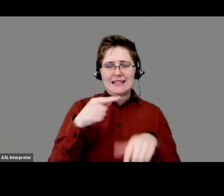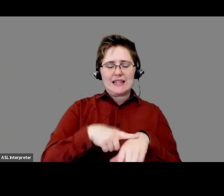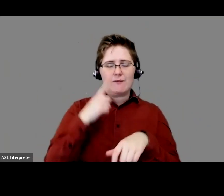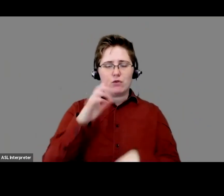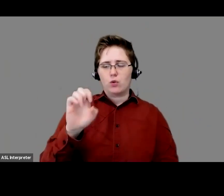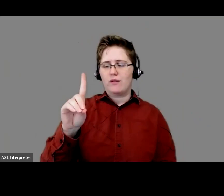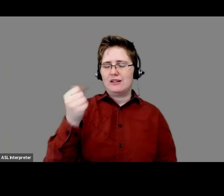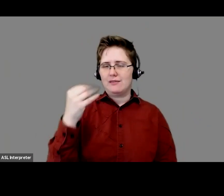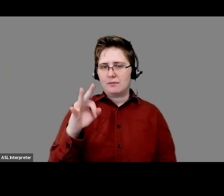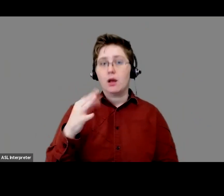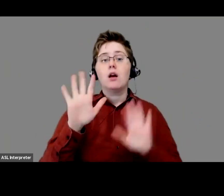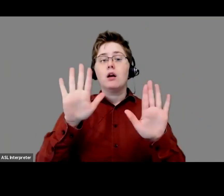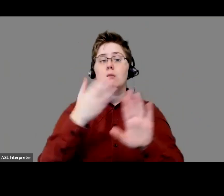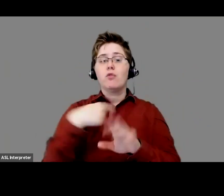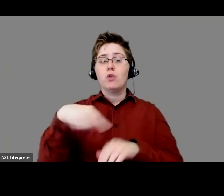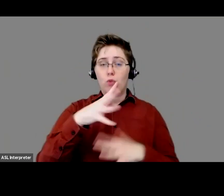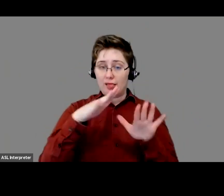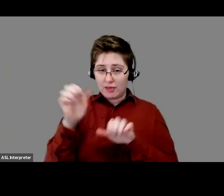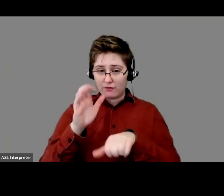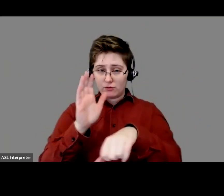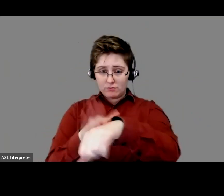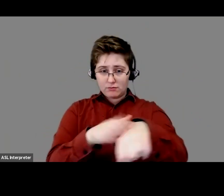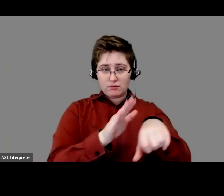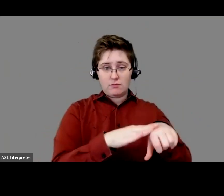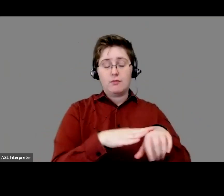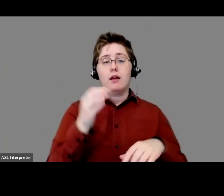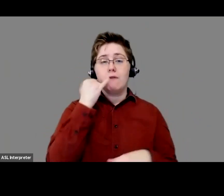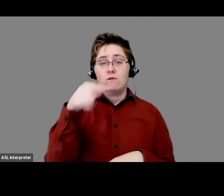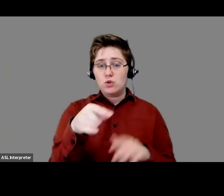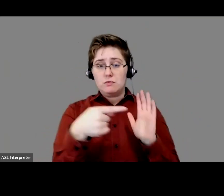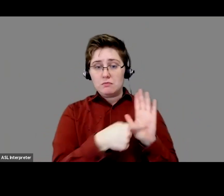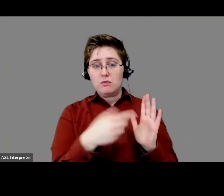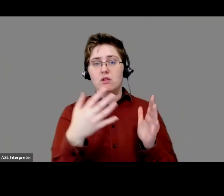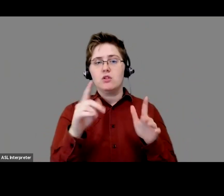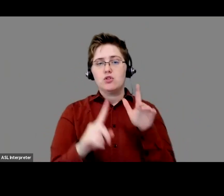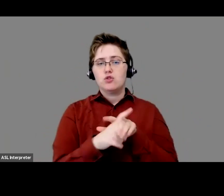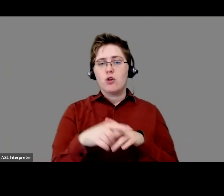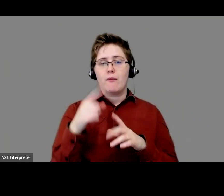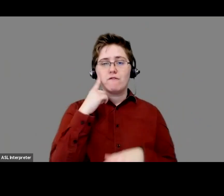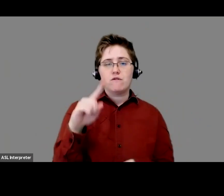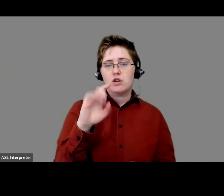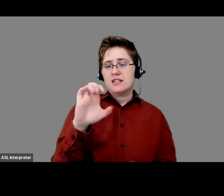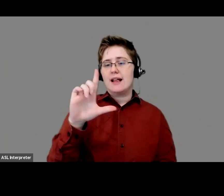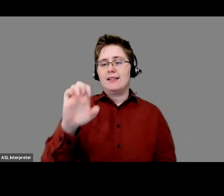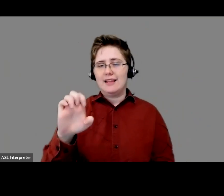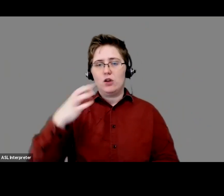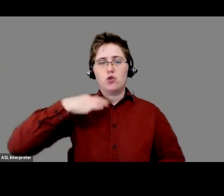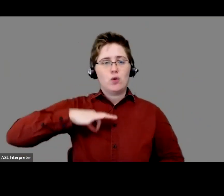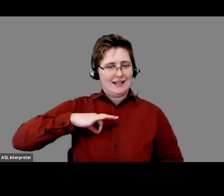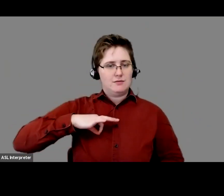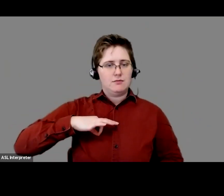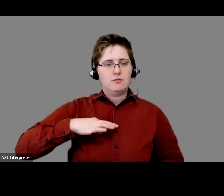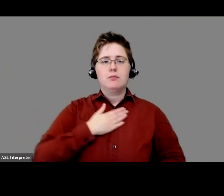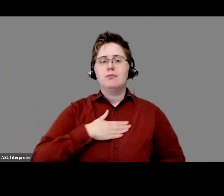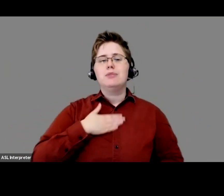COVID-19. Before everyone leaves, I just want to remind you that if you indicated that you are attending these webinars for CLE credit, please make